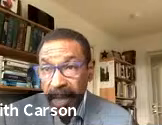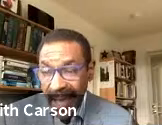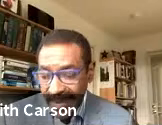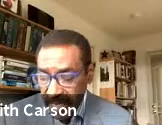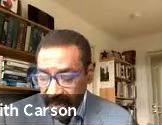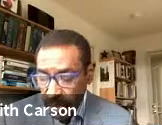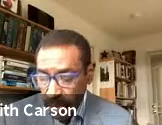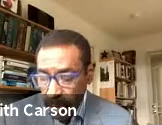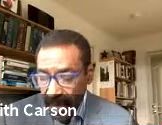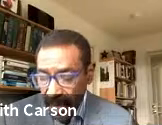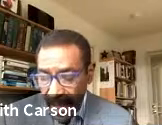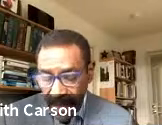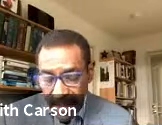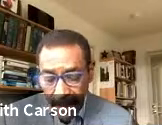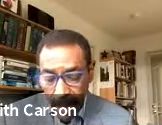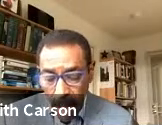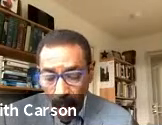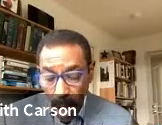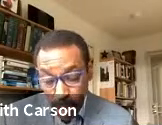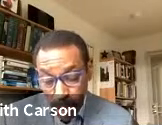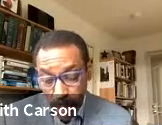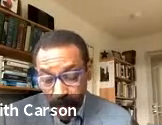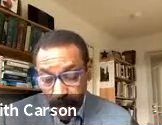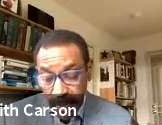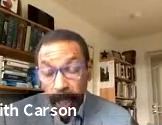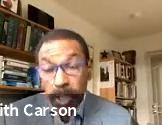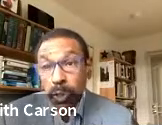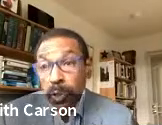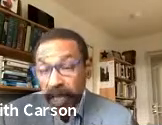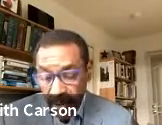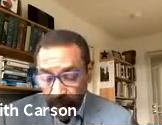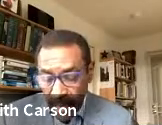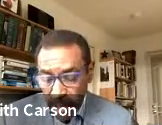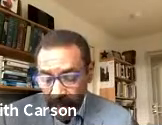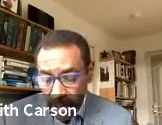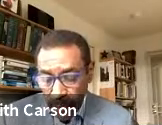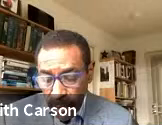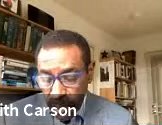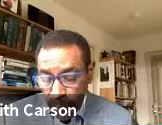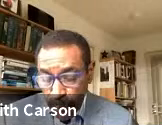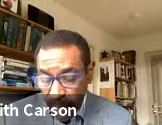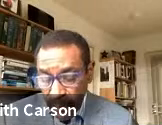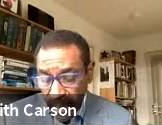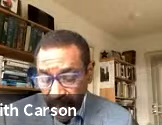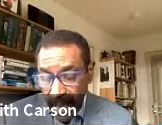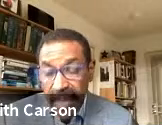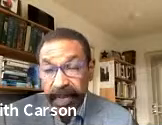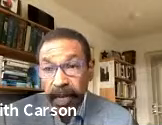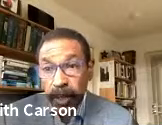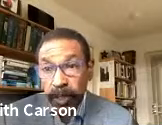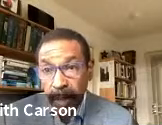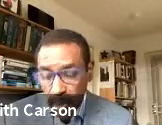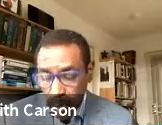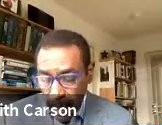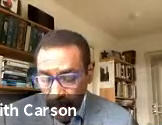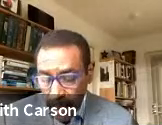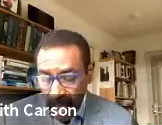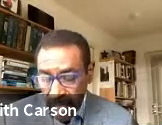23rd at 10:30 a.m. on Zoom. So you can even register for this free event at